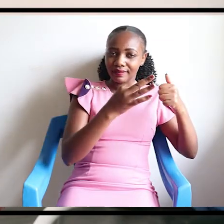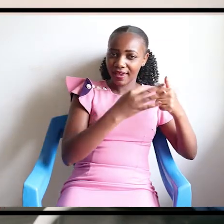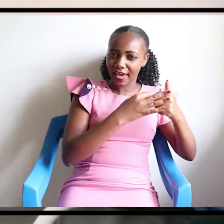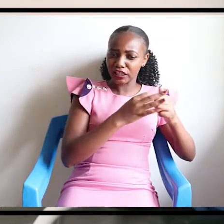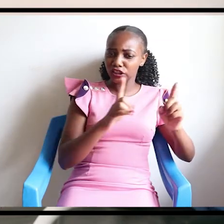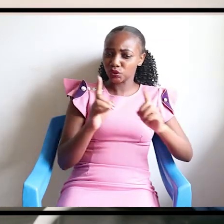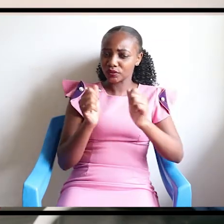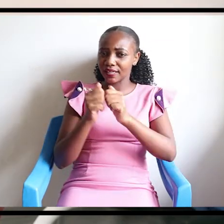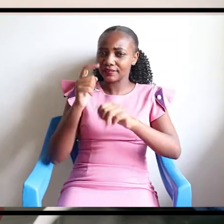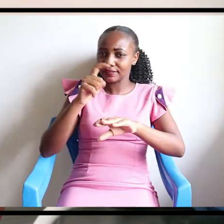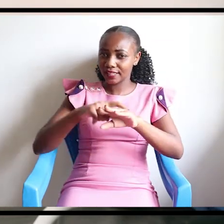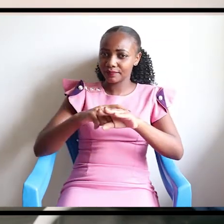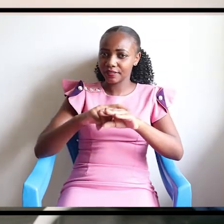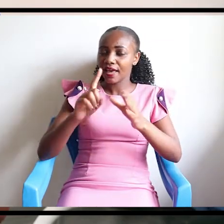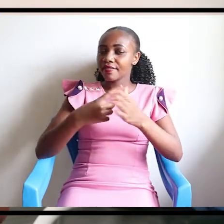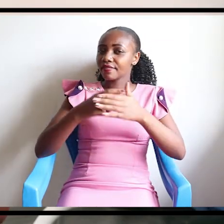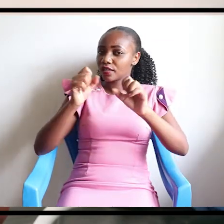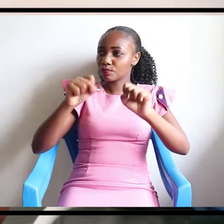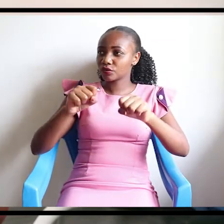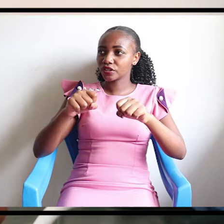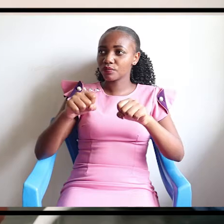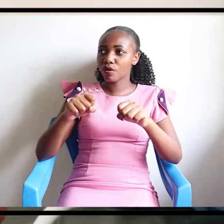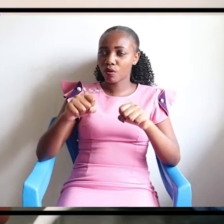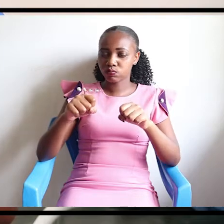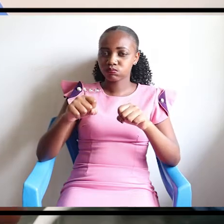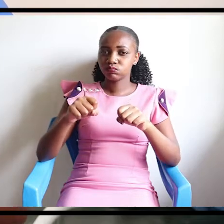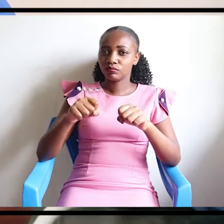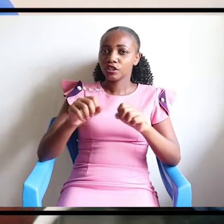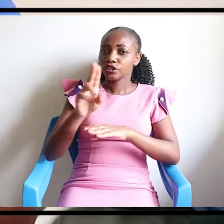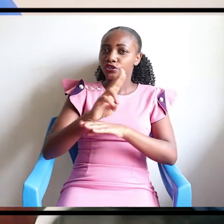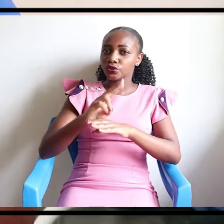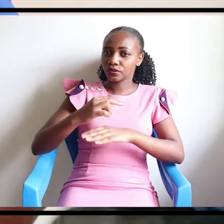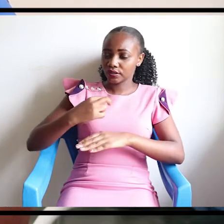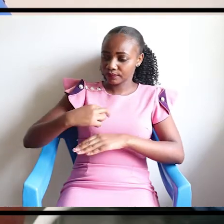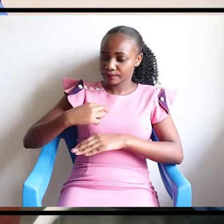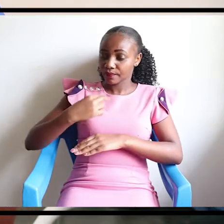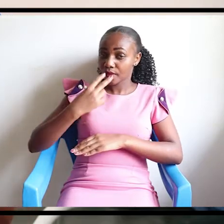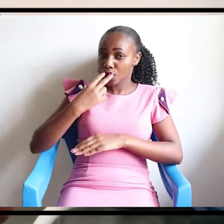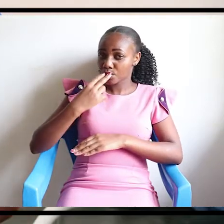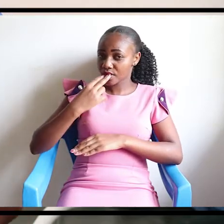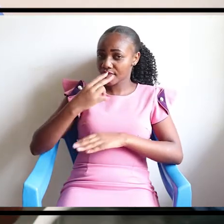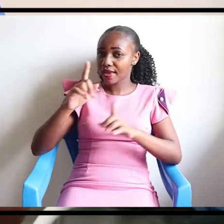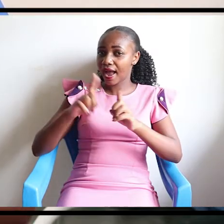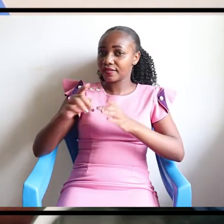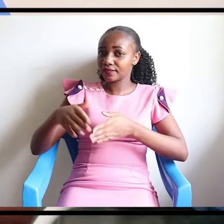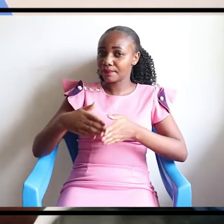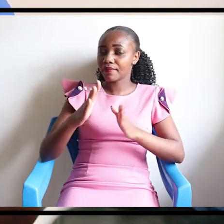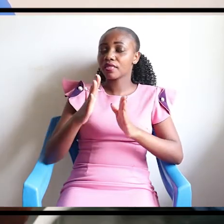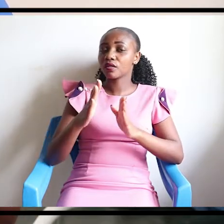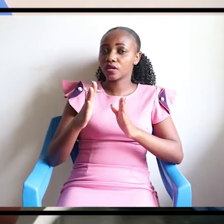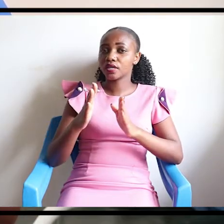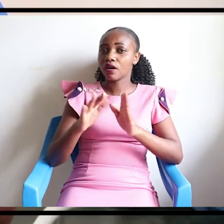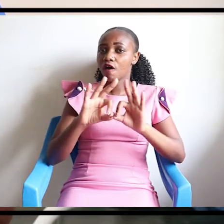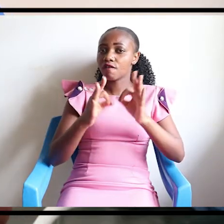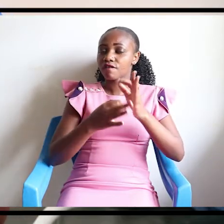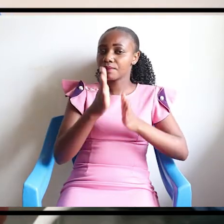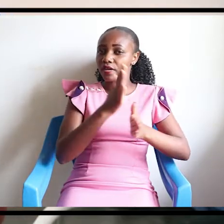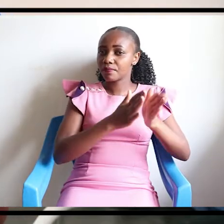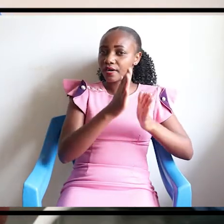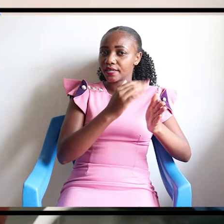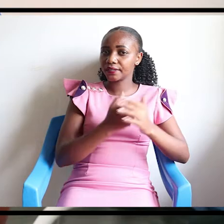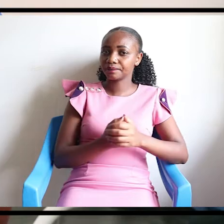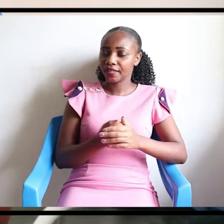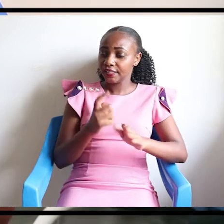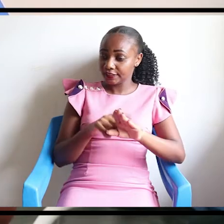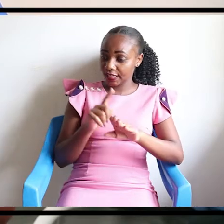times, then you can settle for breastfeeding as a method of family planning. We call it lactational amenorrhea. This is